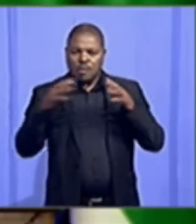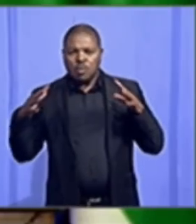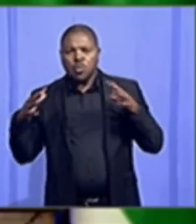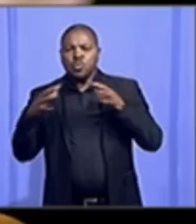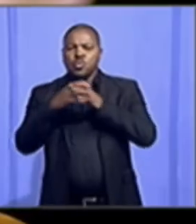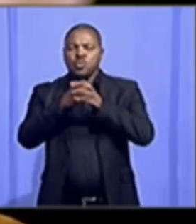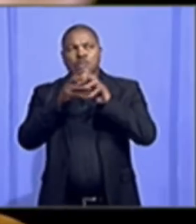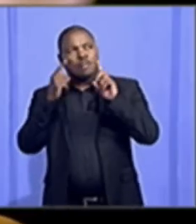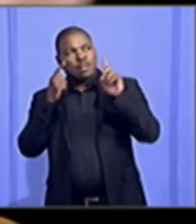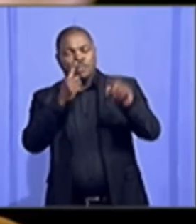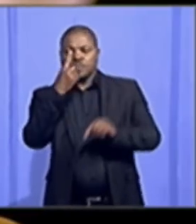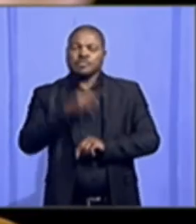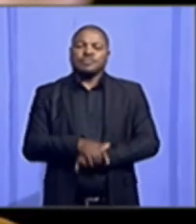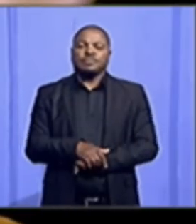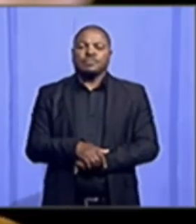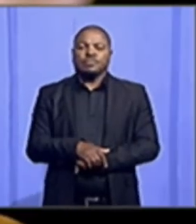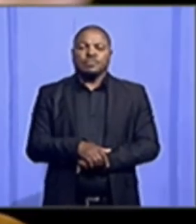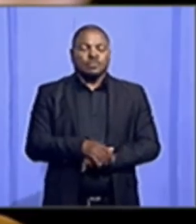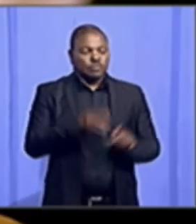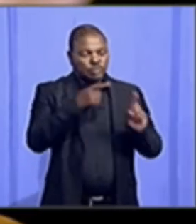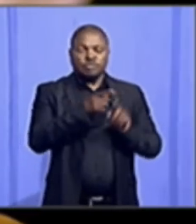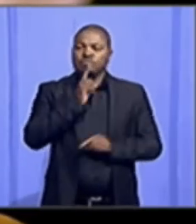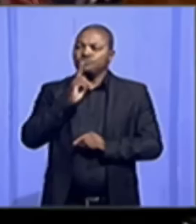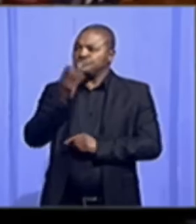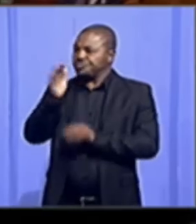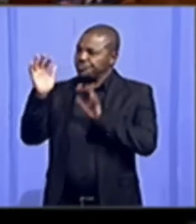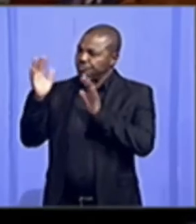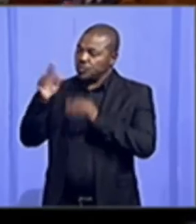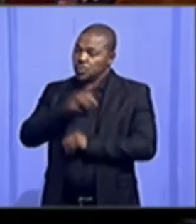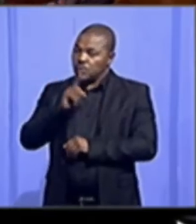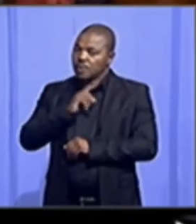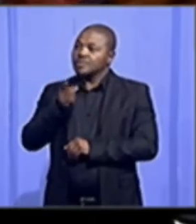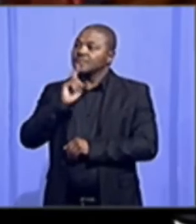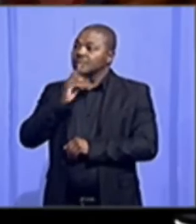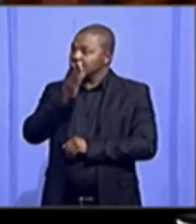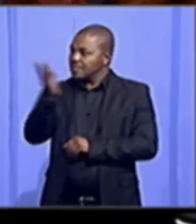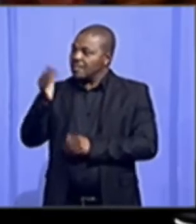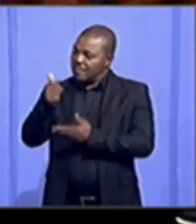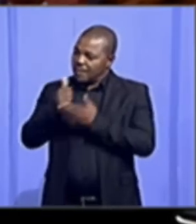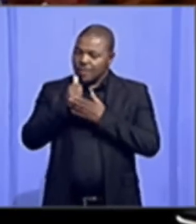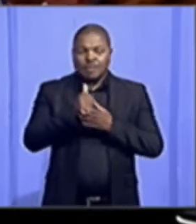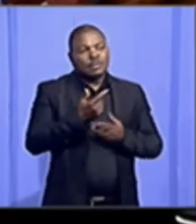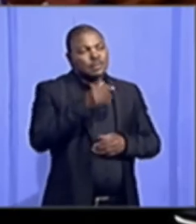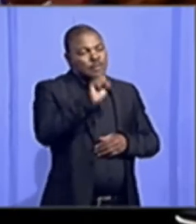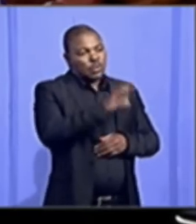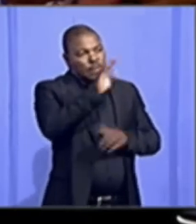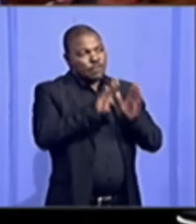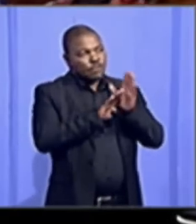of purpose. O tholeditse matitjhere ka hore ona matitjhere ana ke karolo ya ntshetsopele ya bokamoso ba